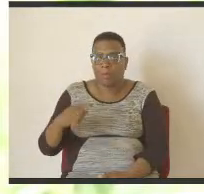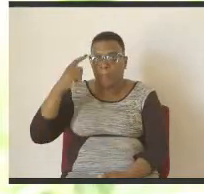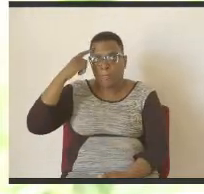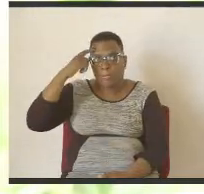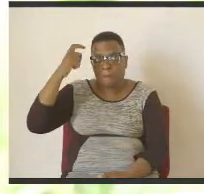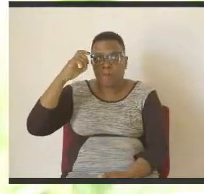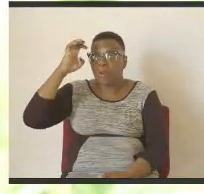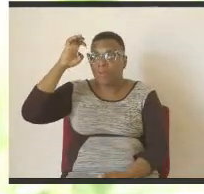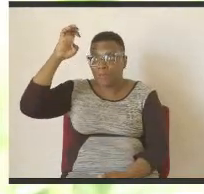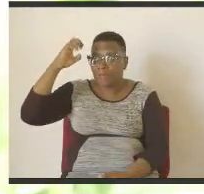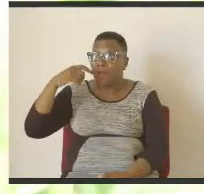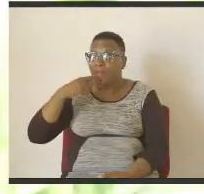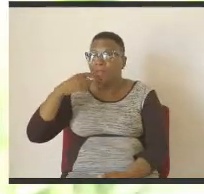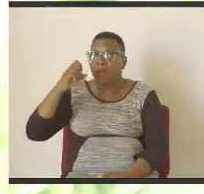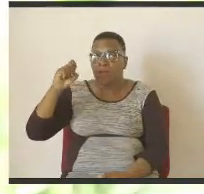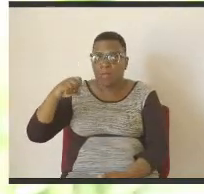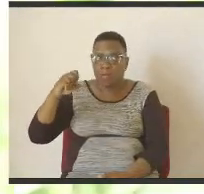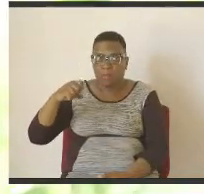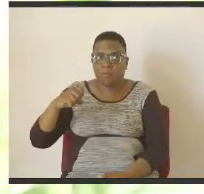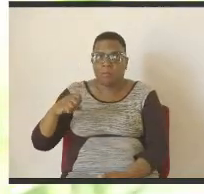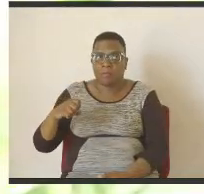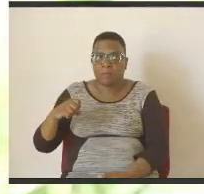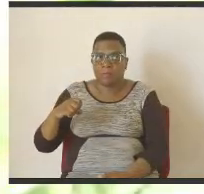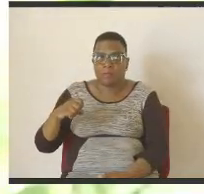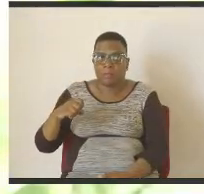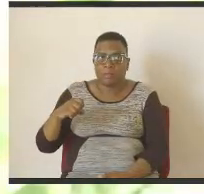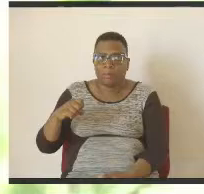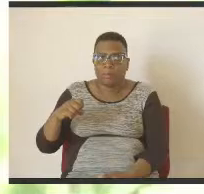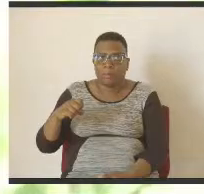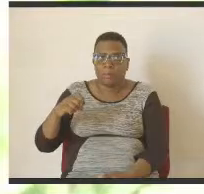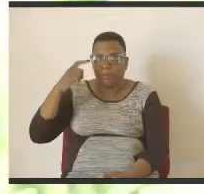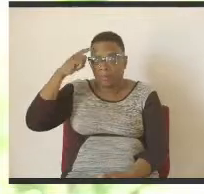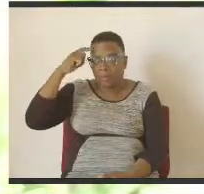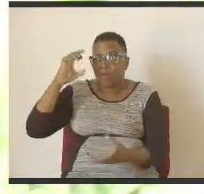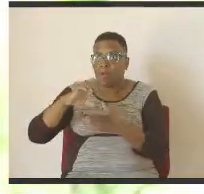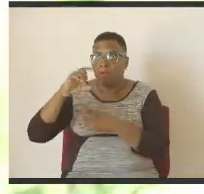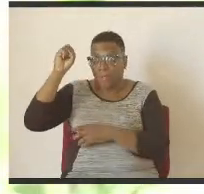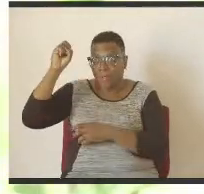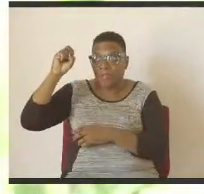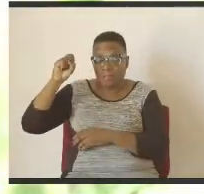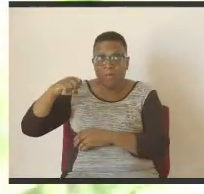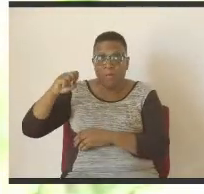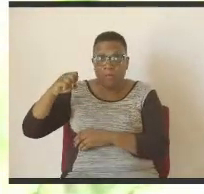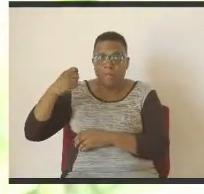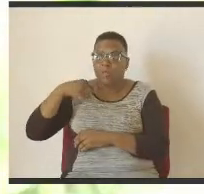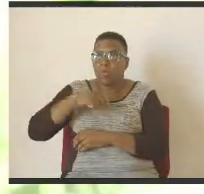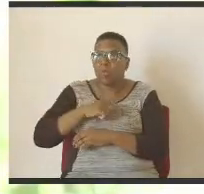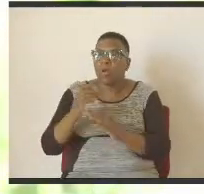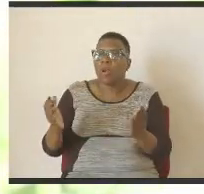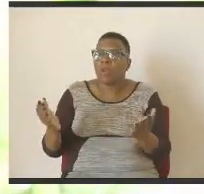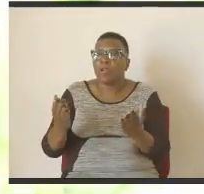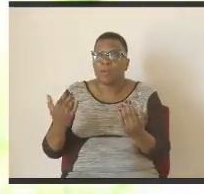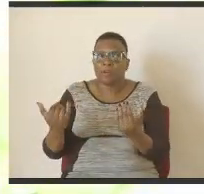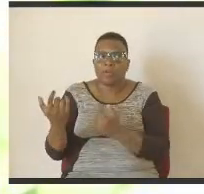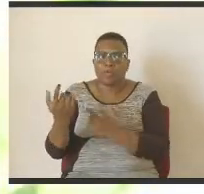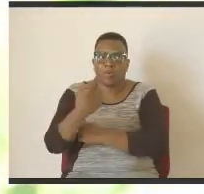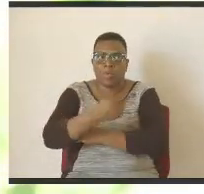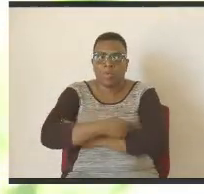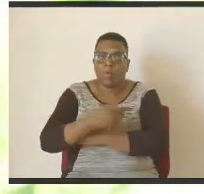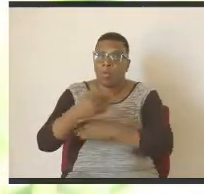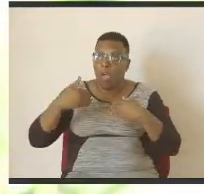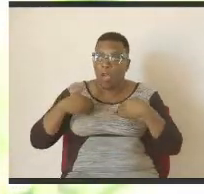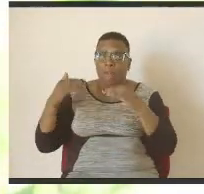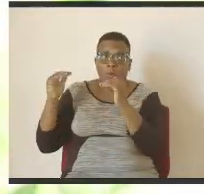he said yes. And because of his yes, we are here today. We have hope,